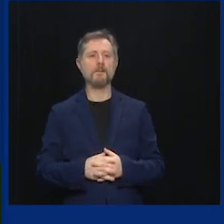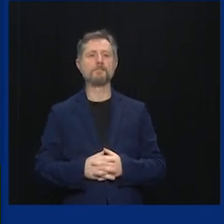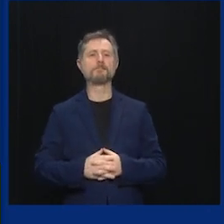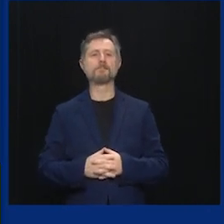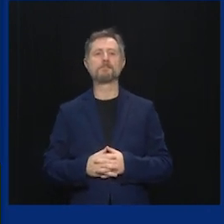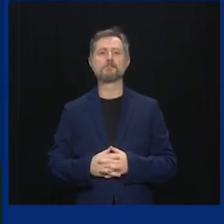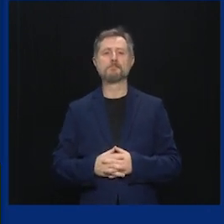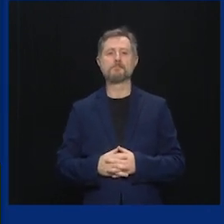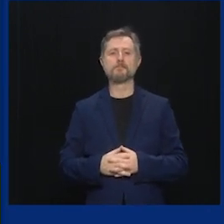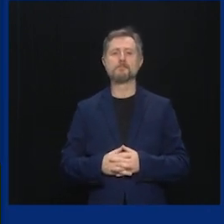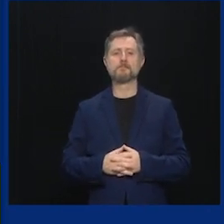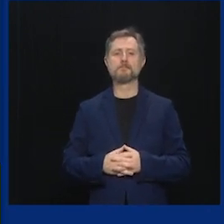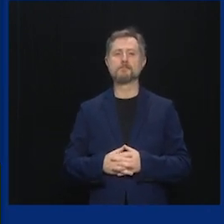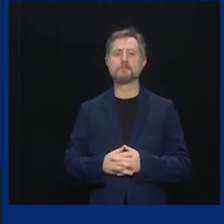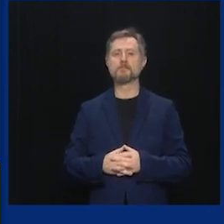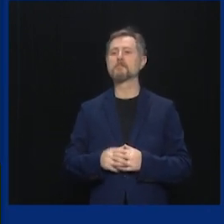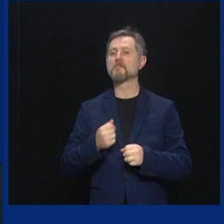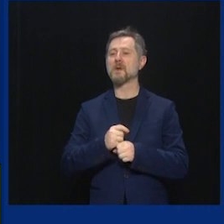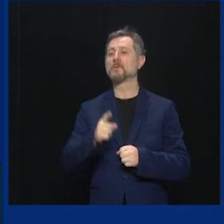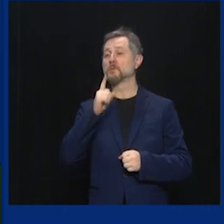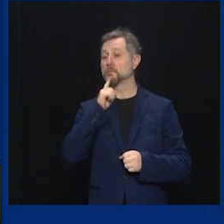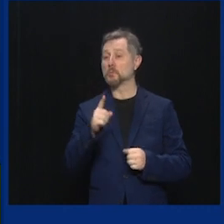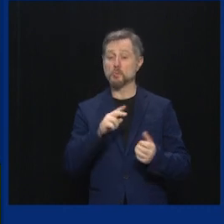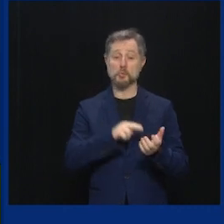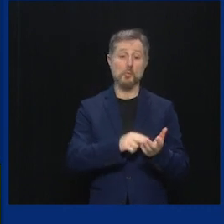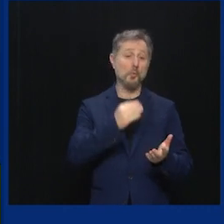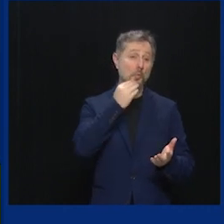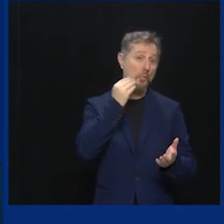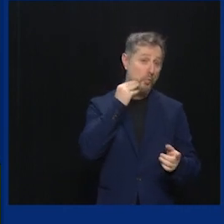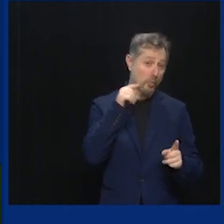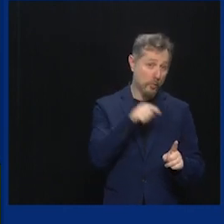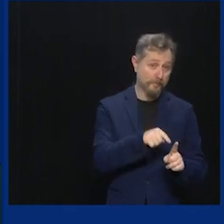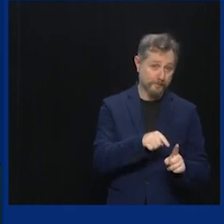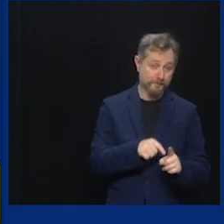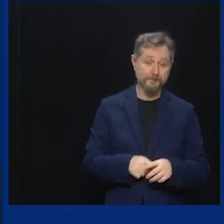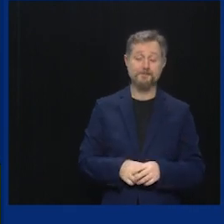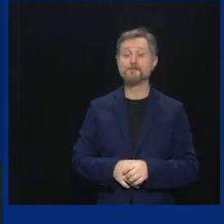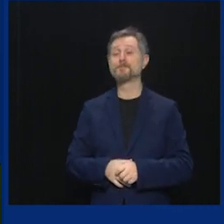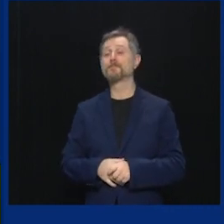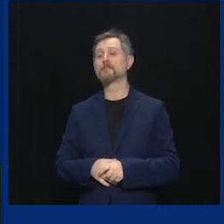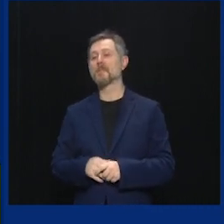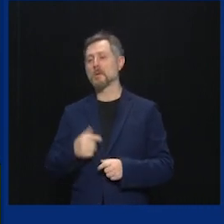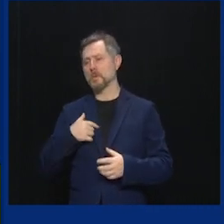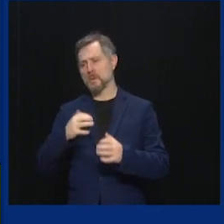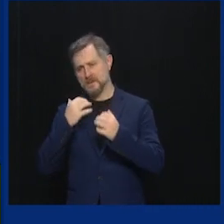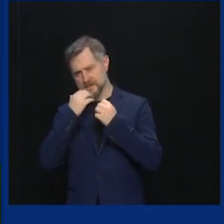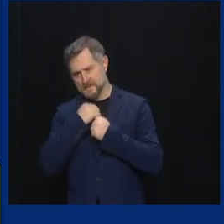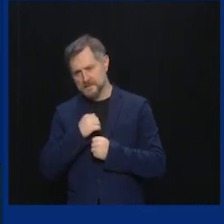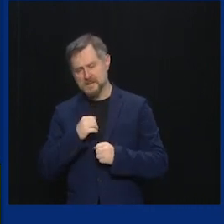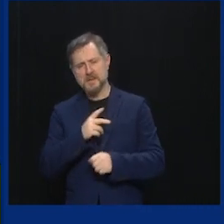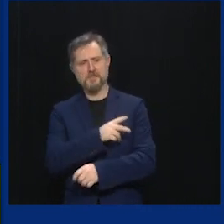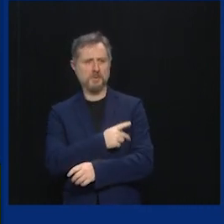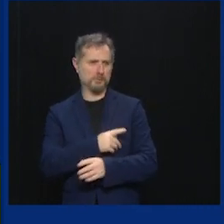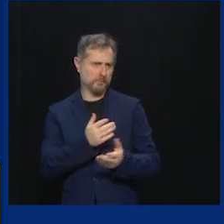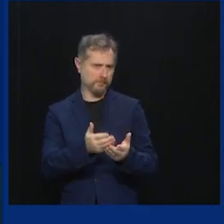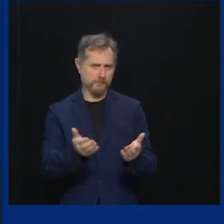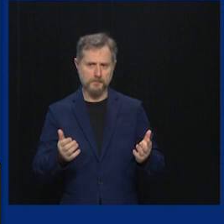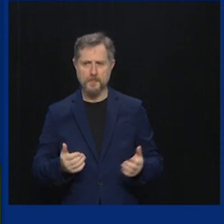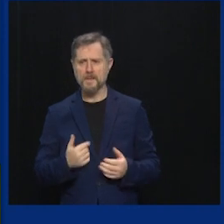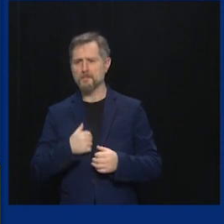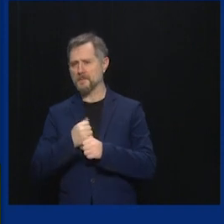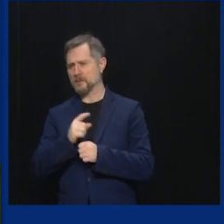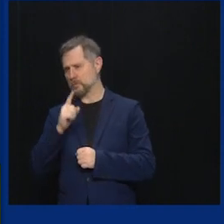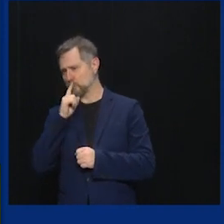So, nursing homes. We've been concerned about nursing home patients. We pushed very hard to make sure that they